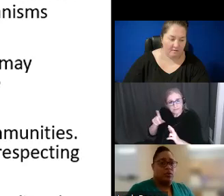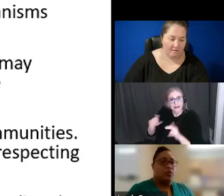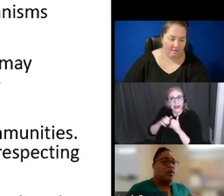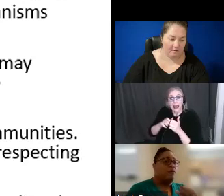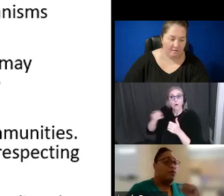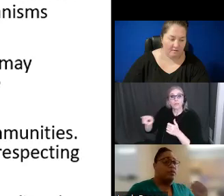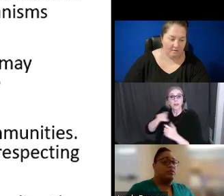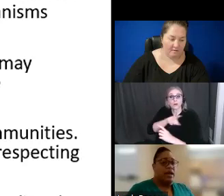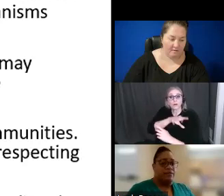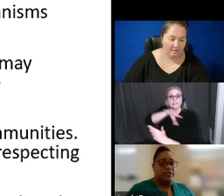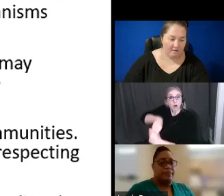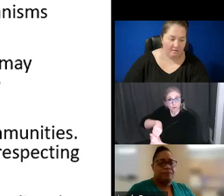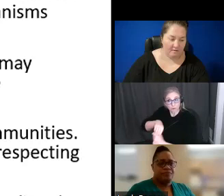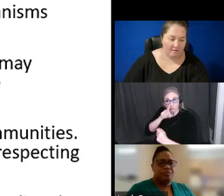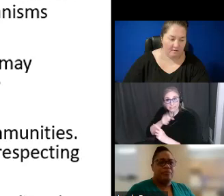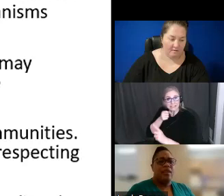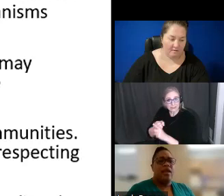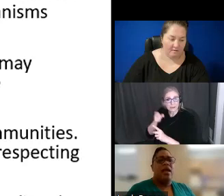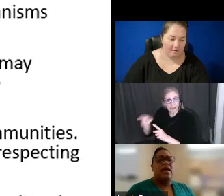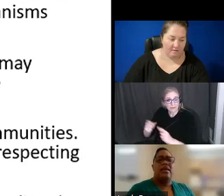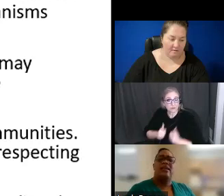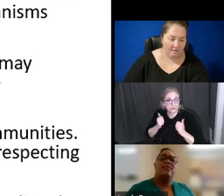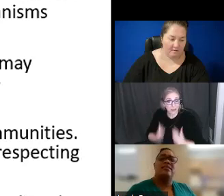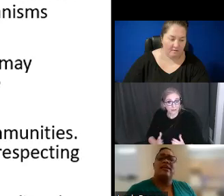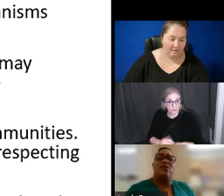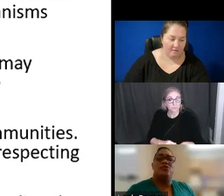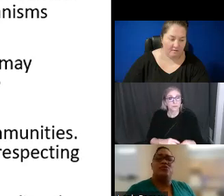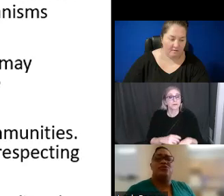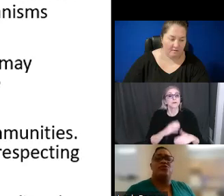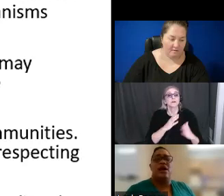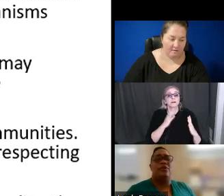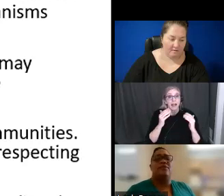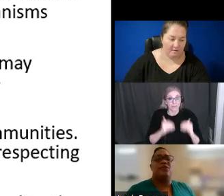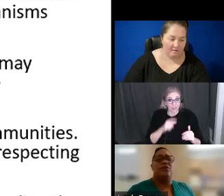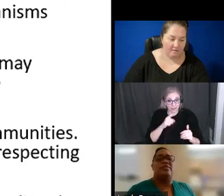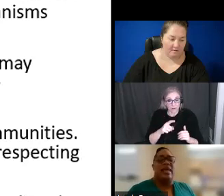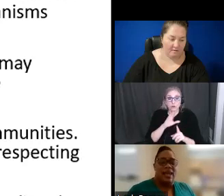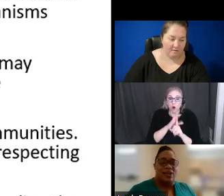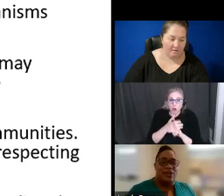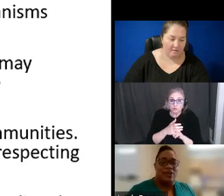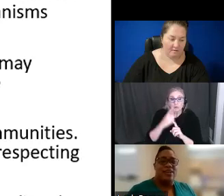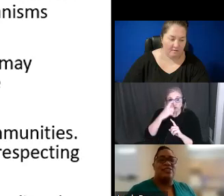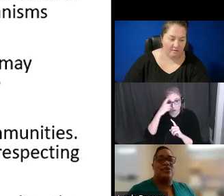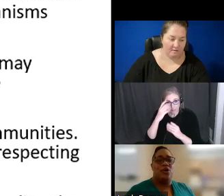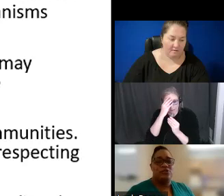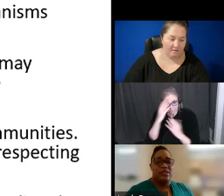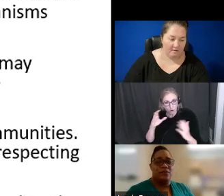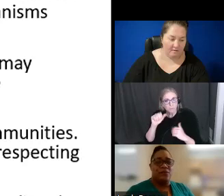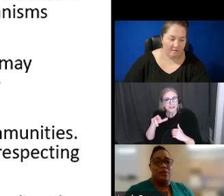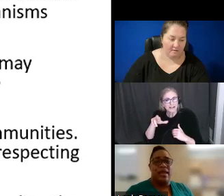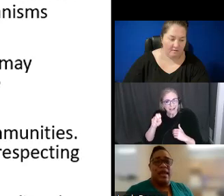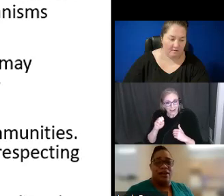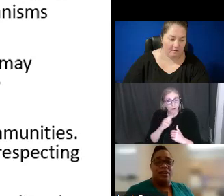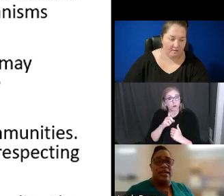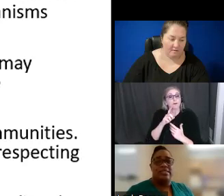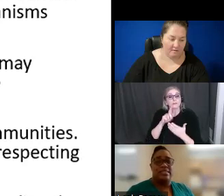plays a role for these survivors. And then it looks like cultural trauma-informed care. So culturally